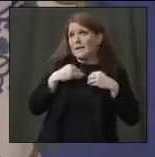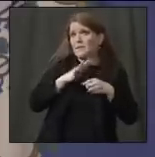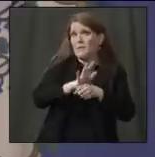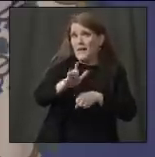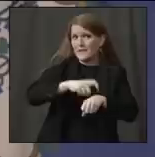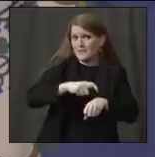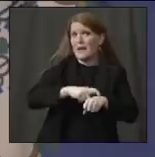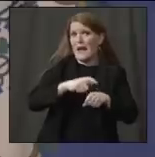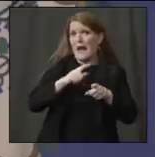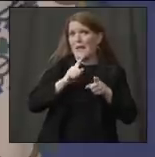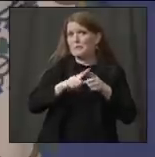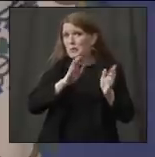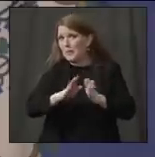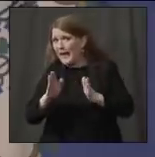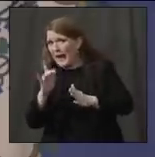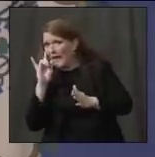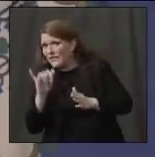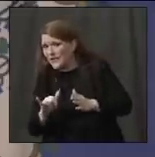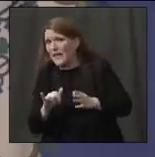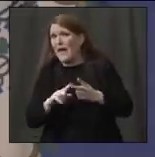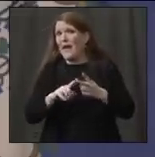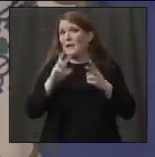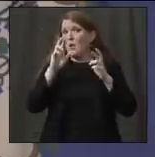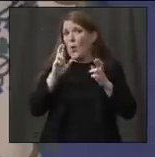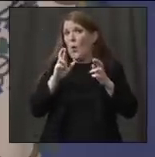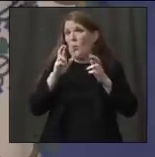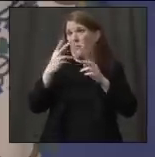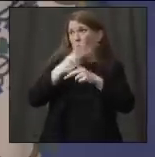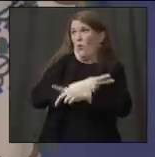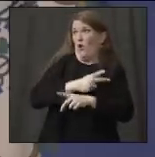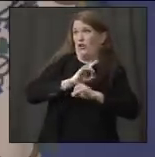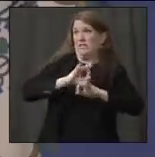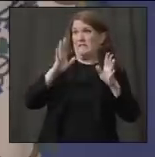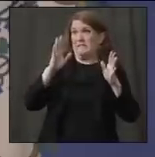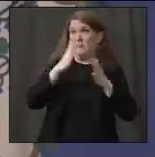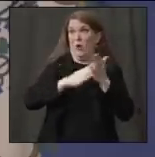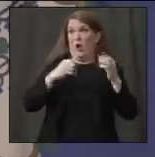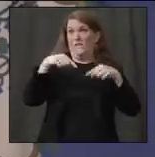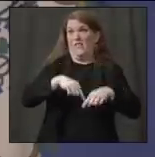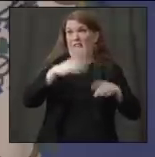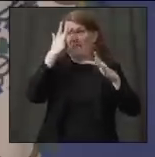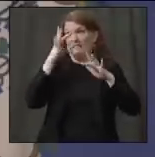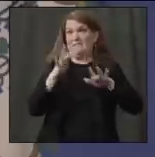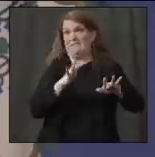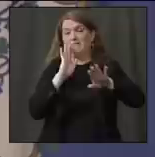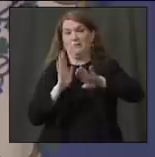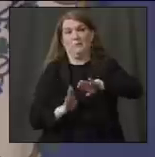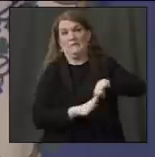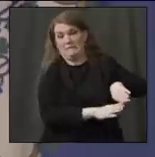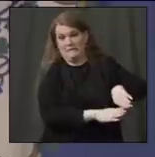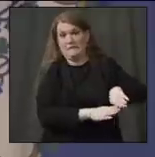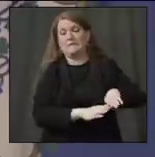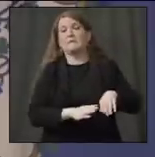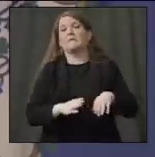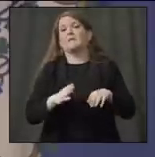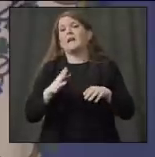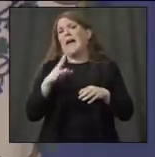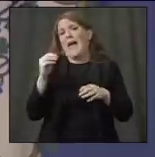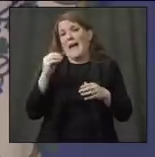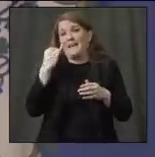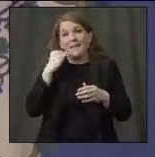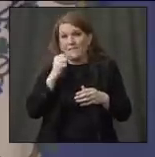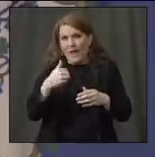time to hopefully get on the backside of the worst of this pandemic, and we're going to find a way to make sure that anybody who wants to vote can vote